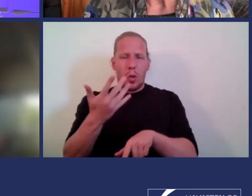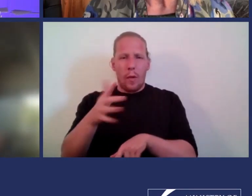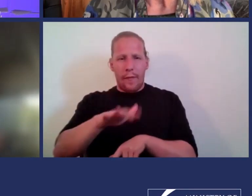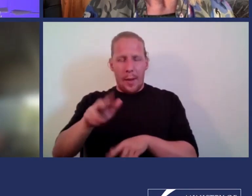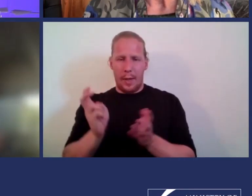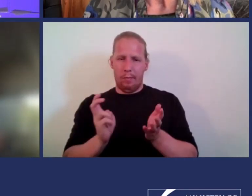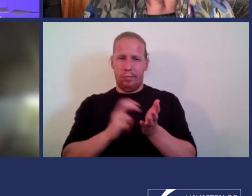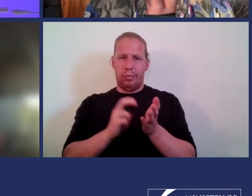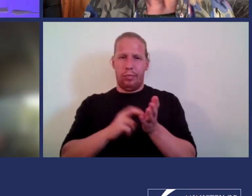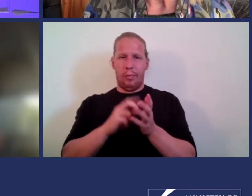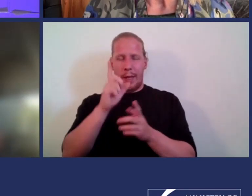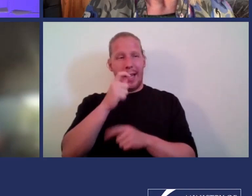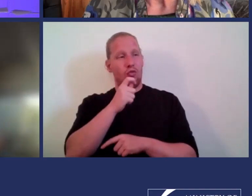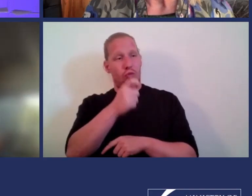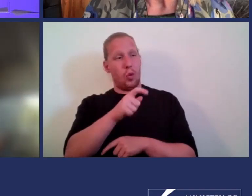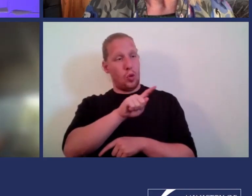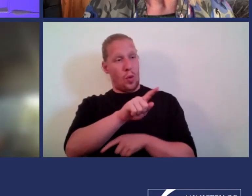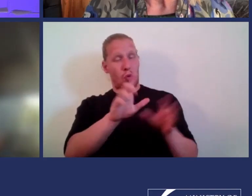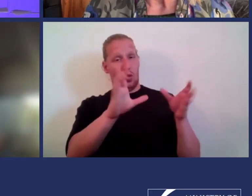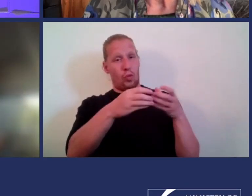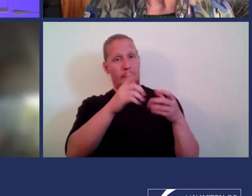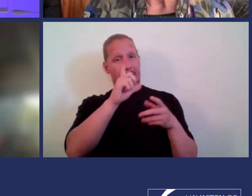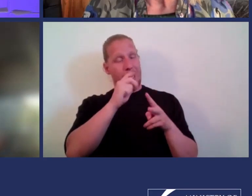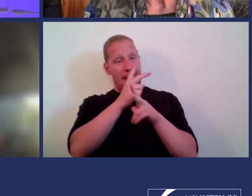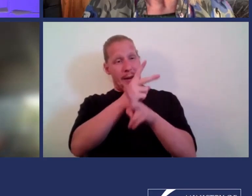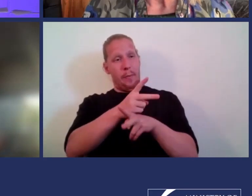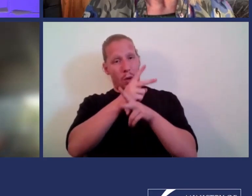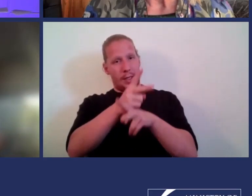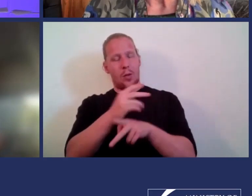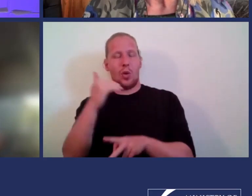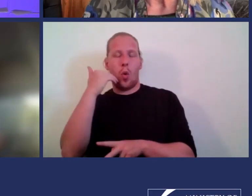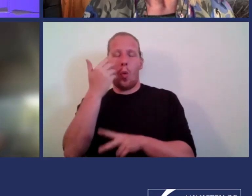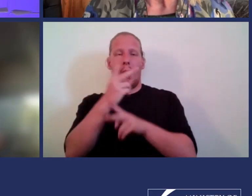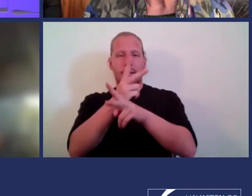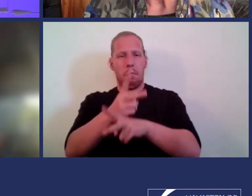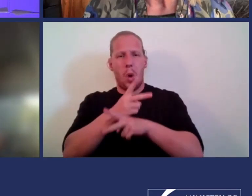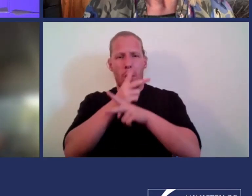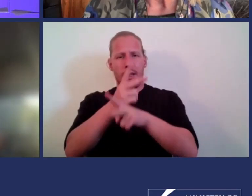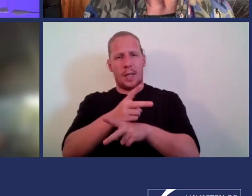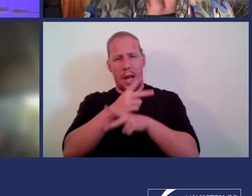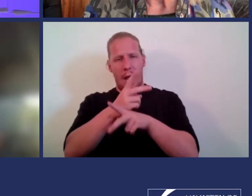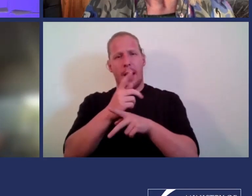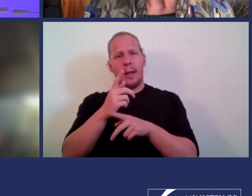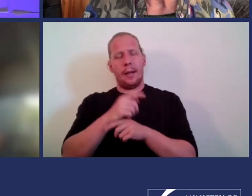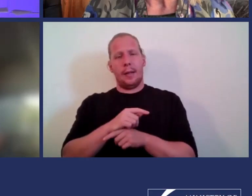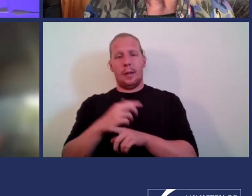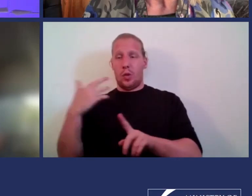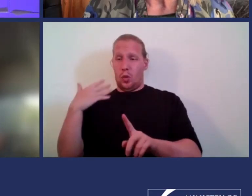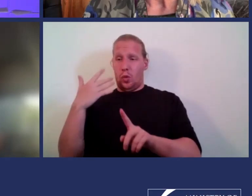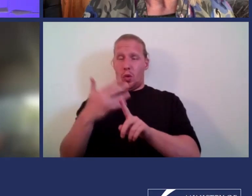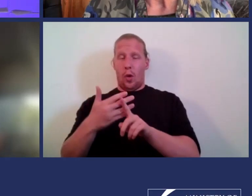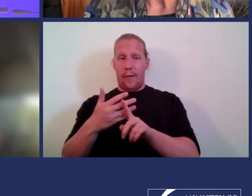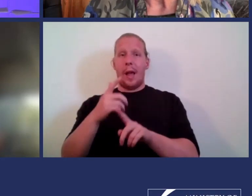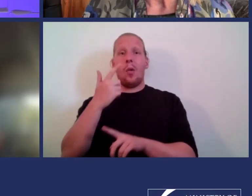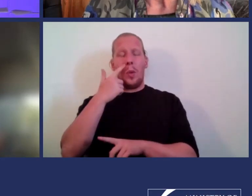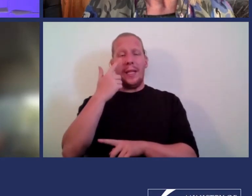these groups and also investigated. So we're always monitoring. What we're seeing so far is that this seems to be a very